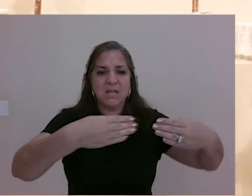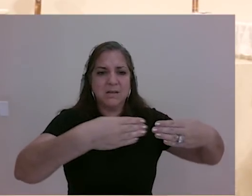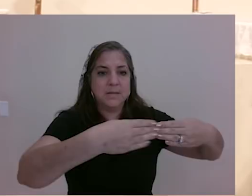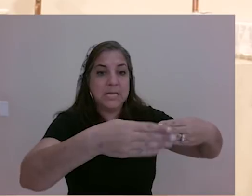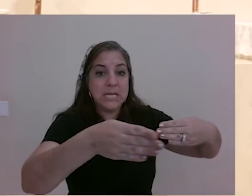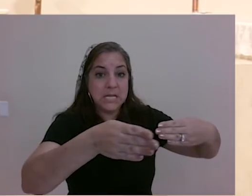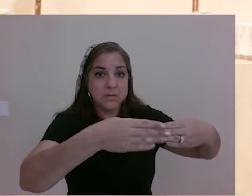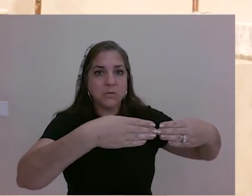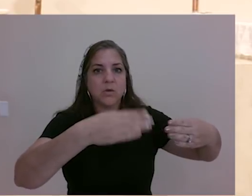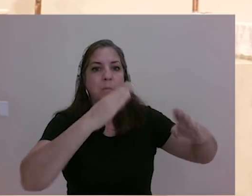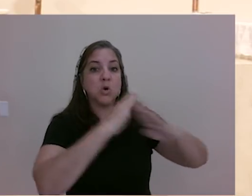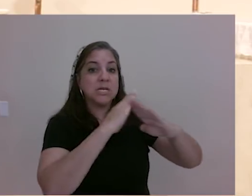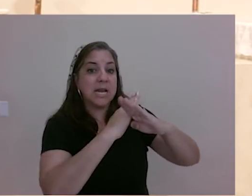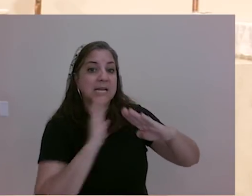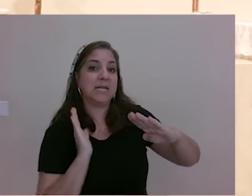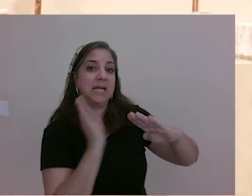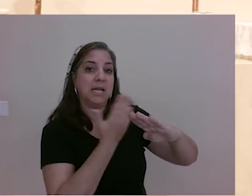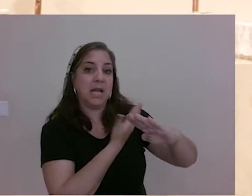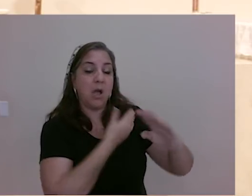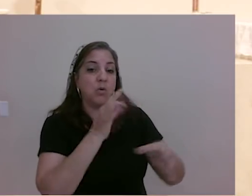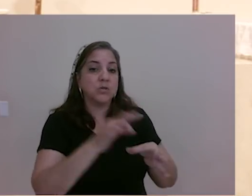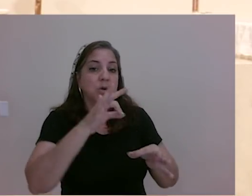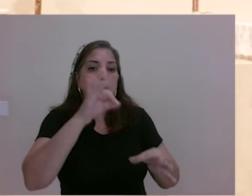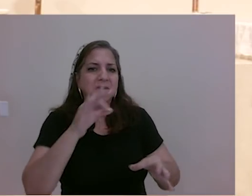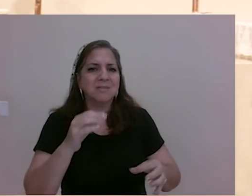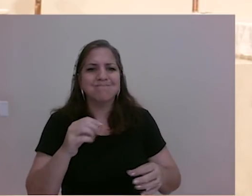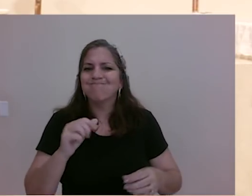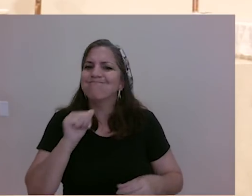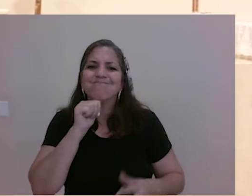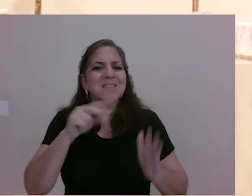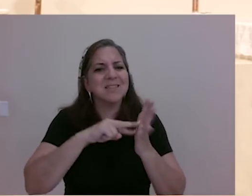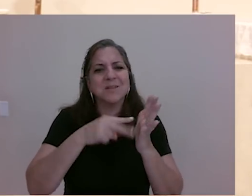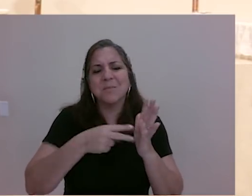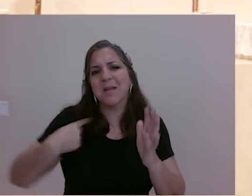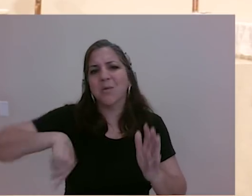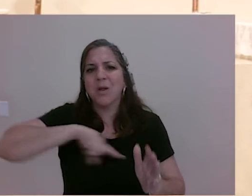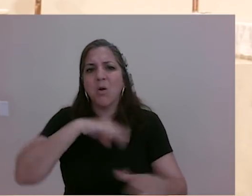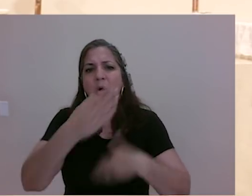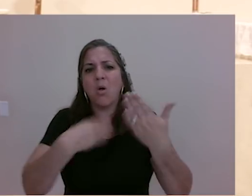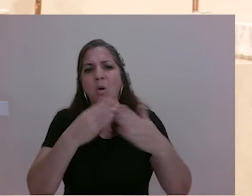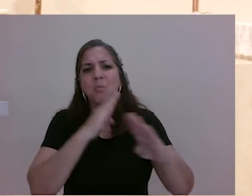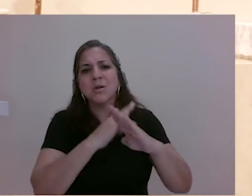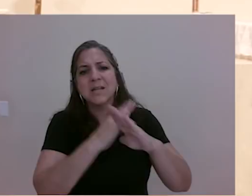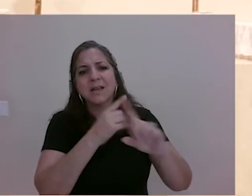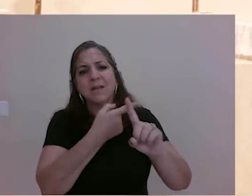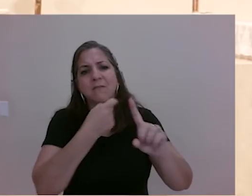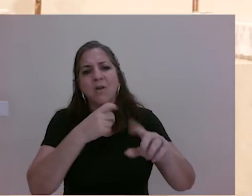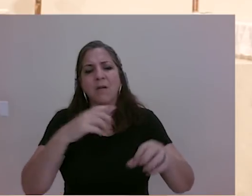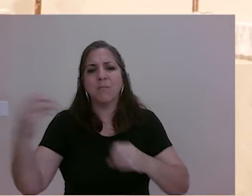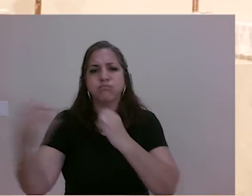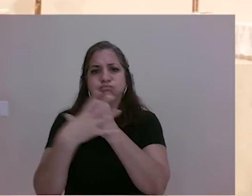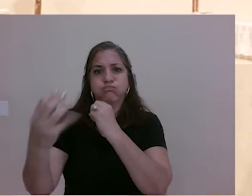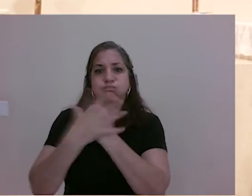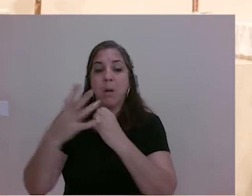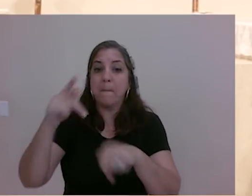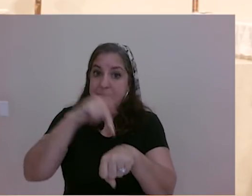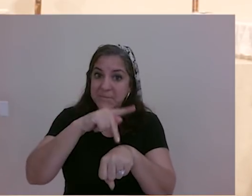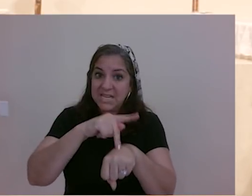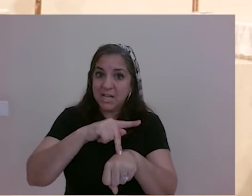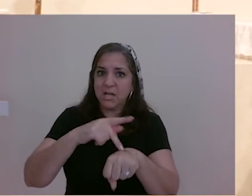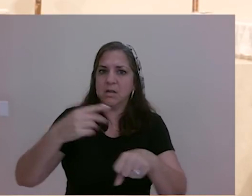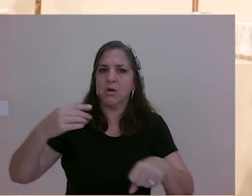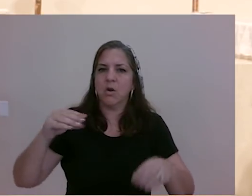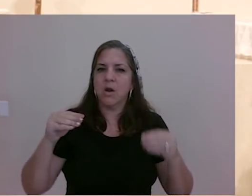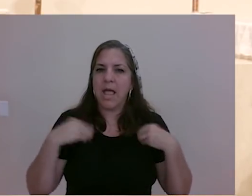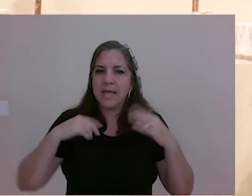our souls. It doesn't mean we're all going to be protected from the virus here. I mean, Peter's got the keys to the door, right?